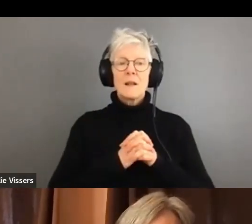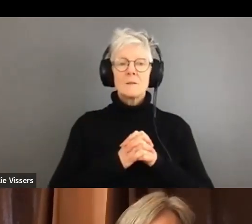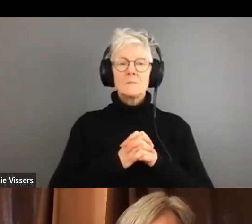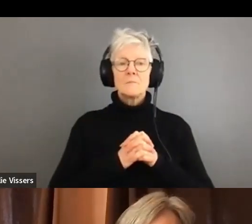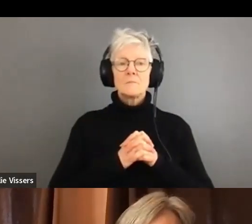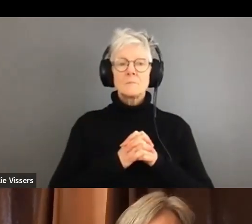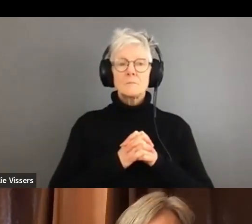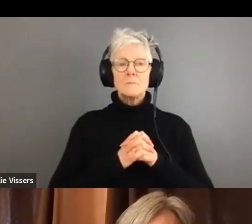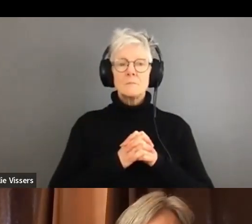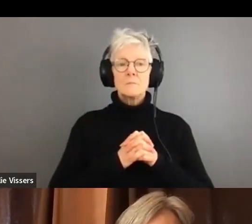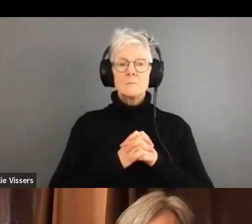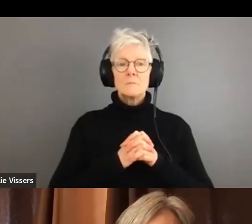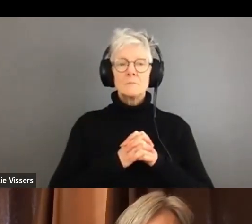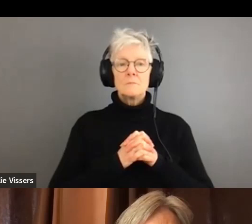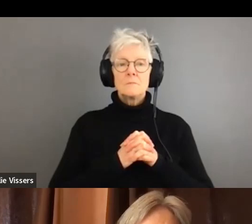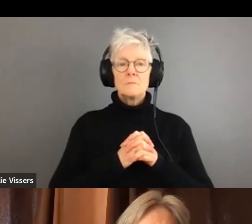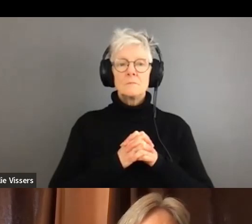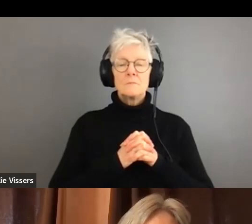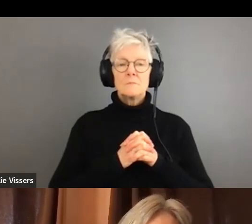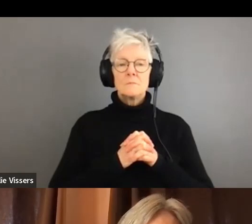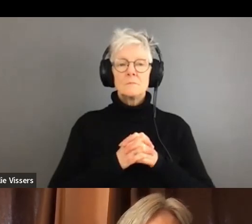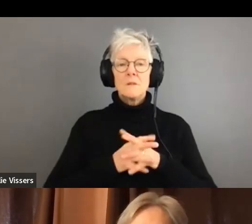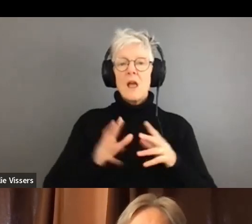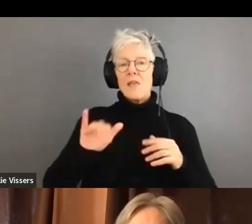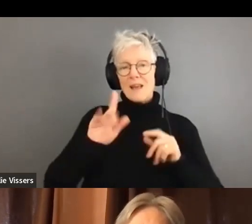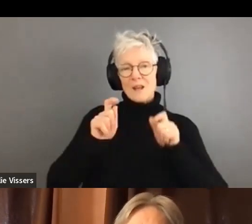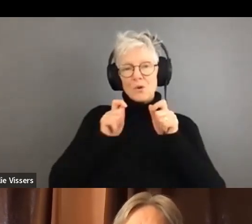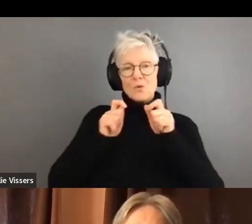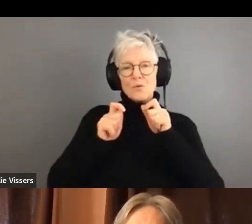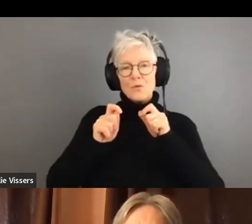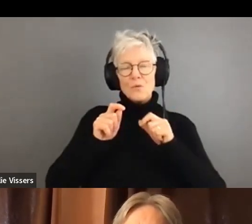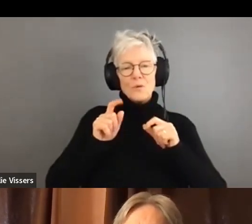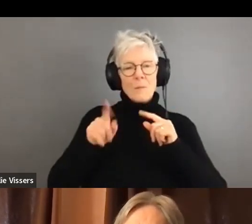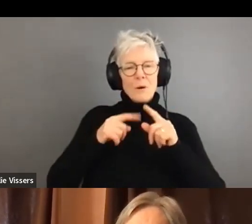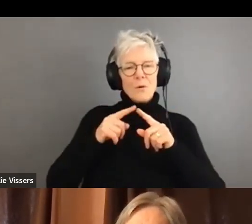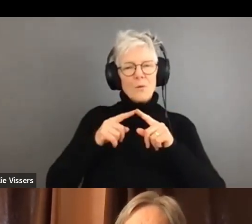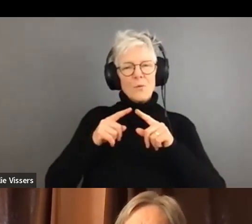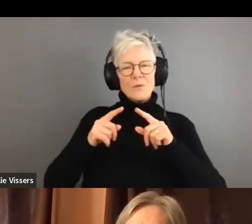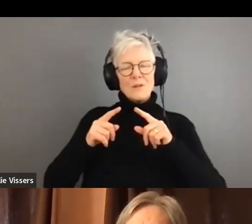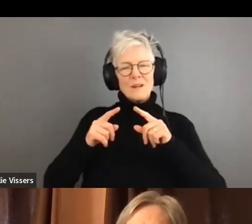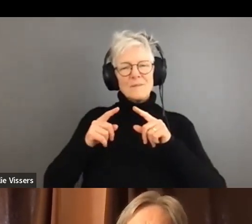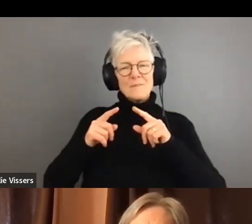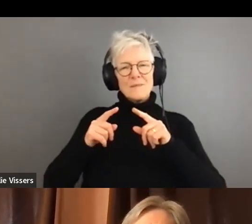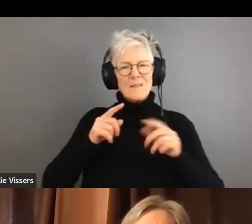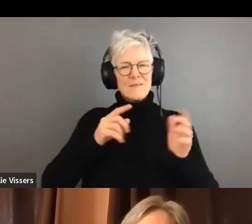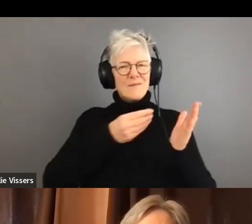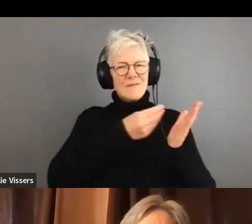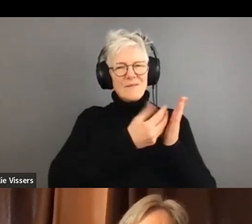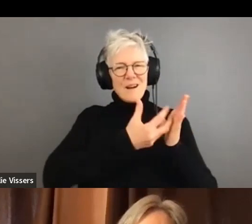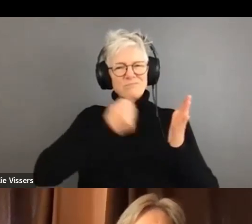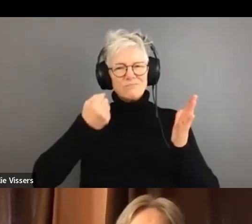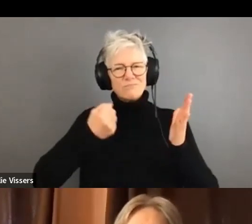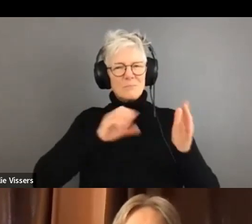Basically, it was the interview that you mentioned about defunding the police that you did with Yes. somebody recently.